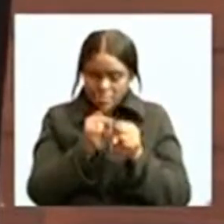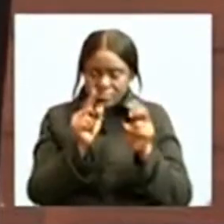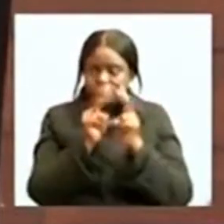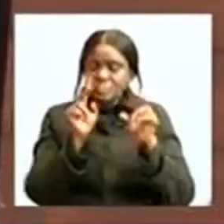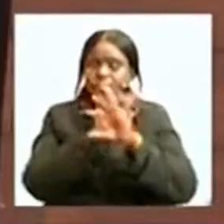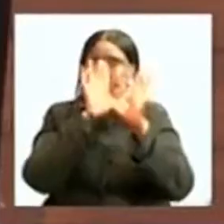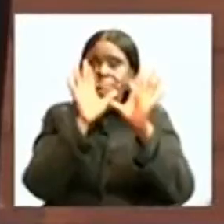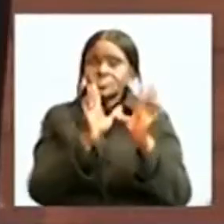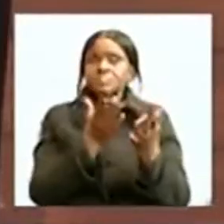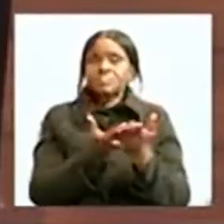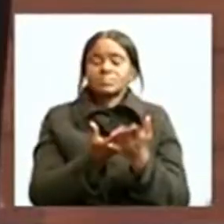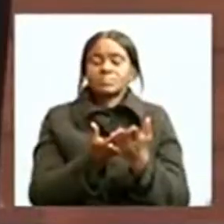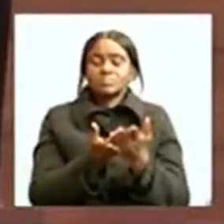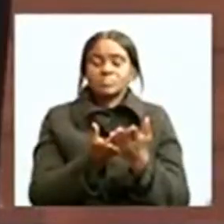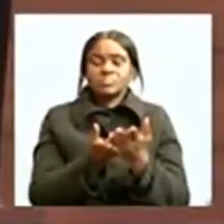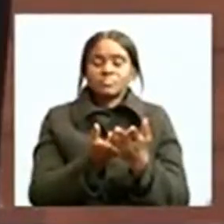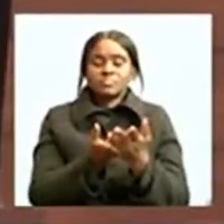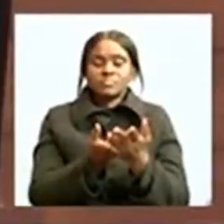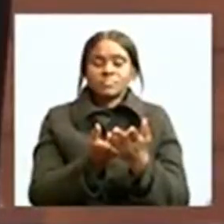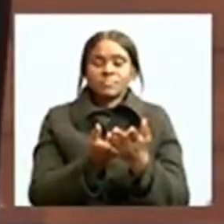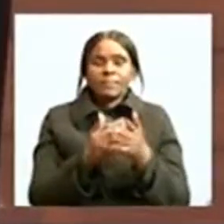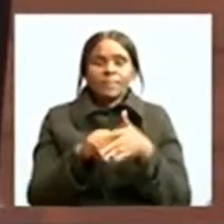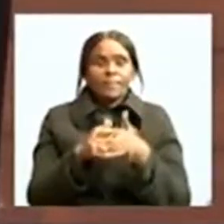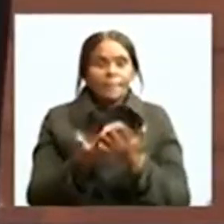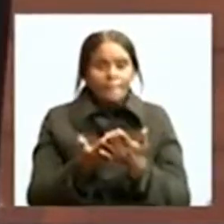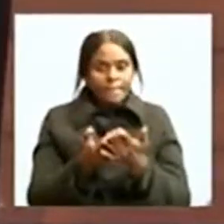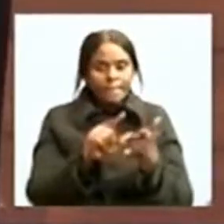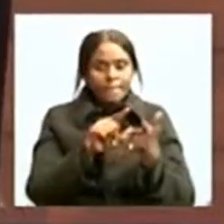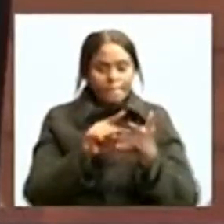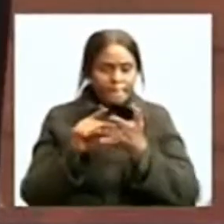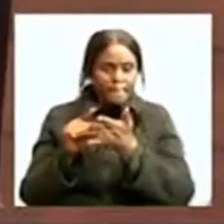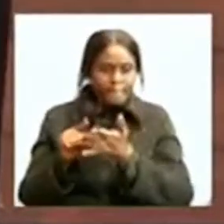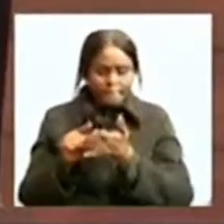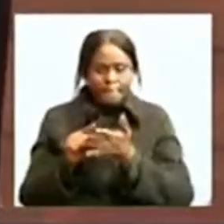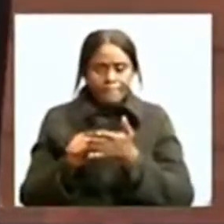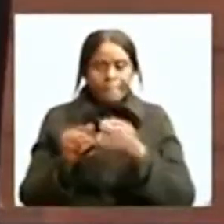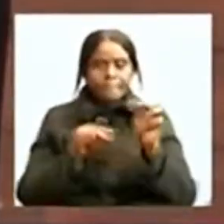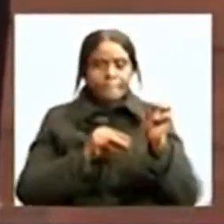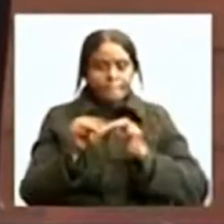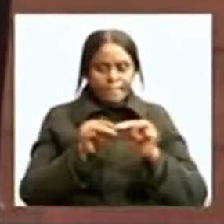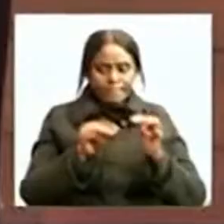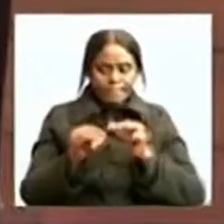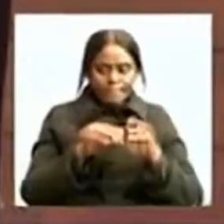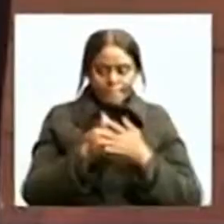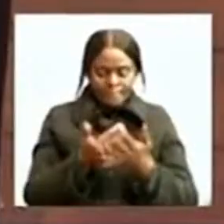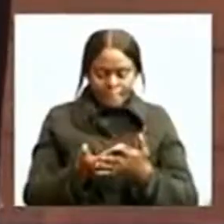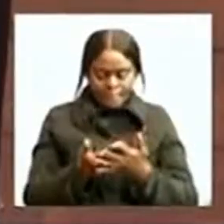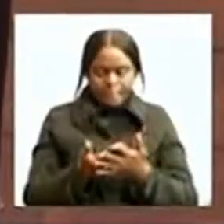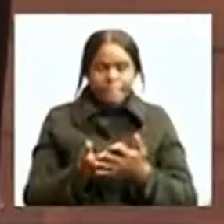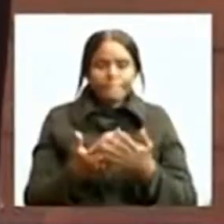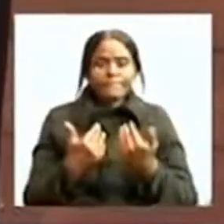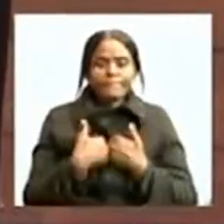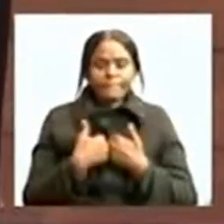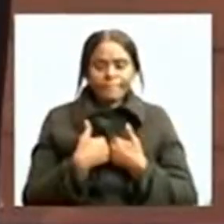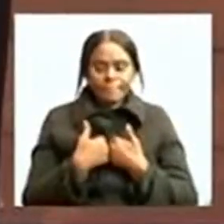clear on how the loans shouldn't be managed. We